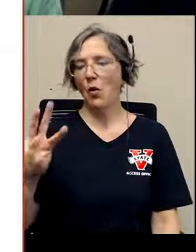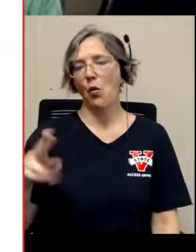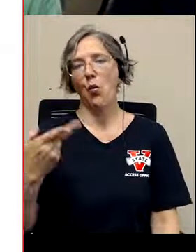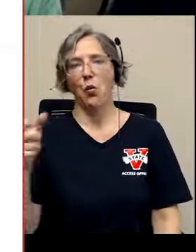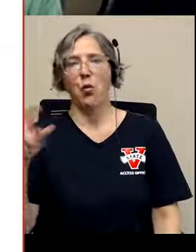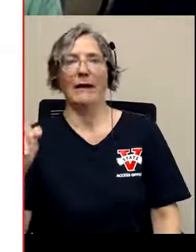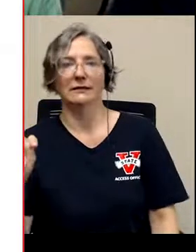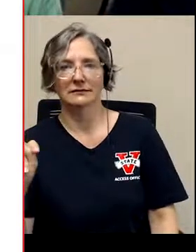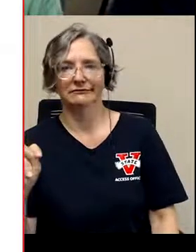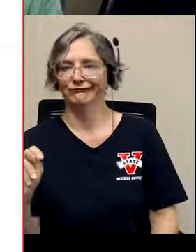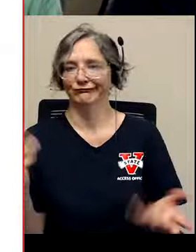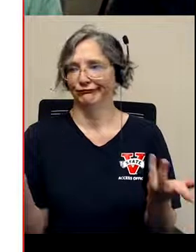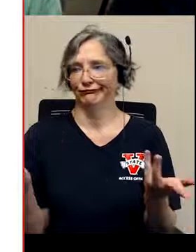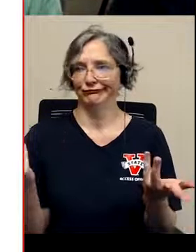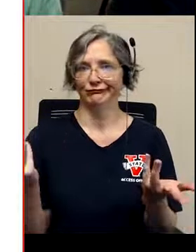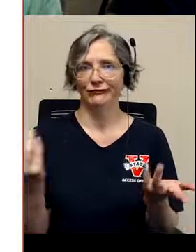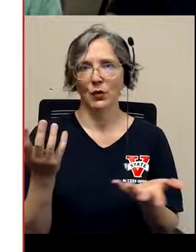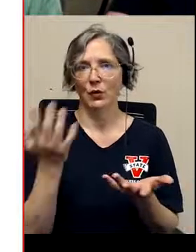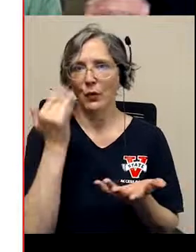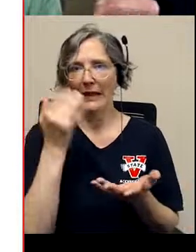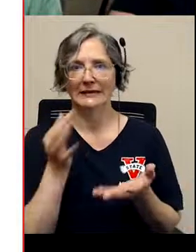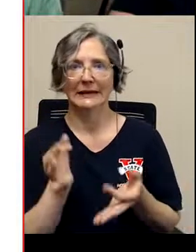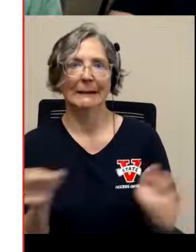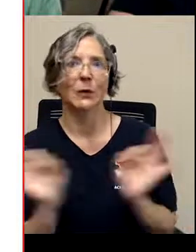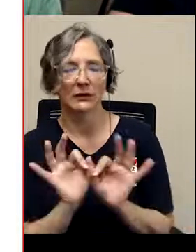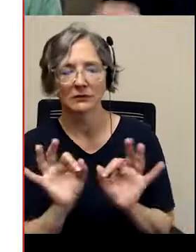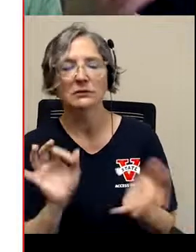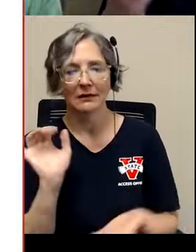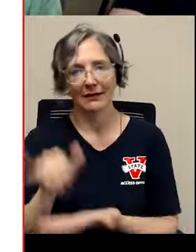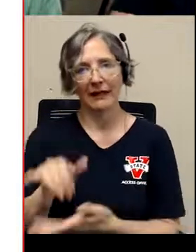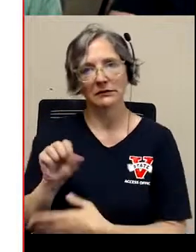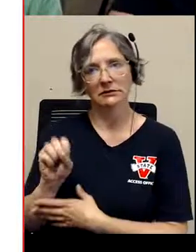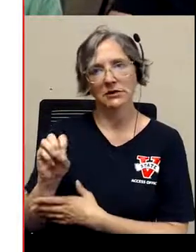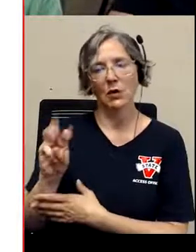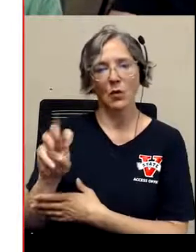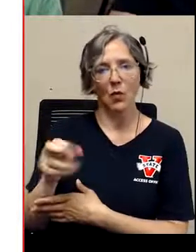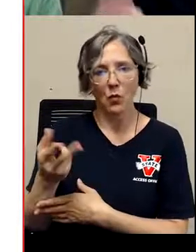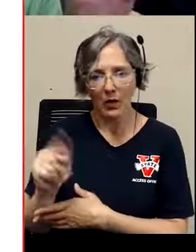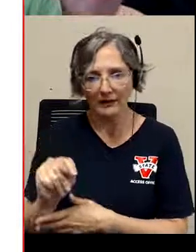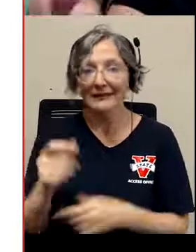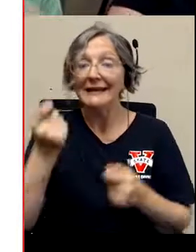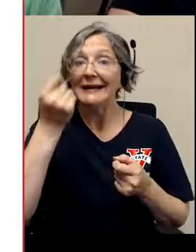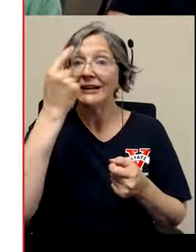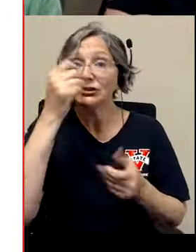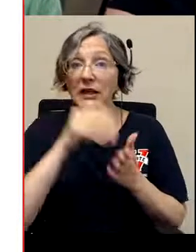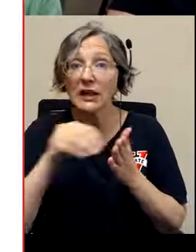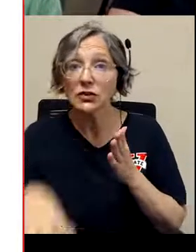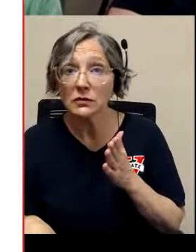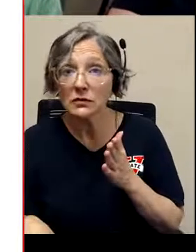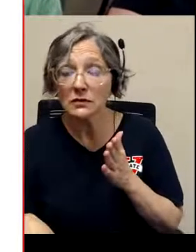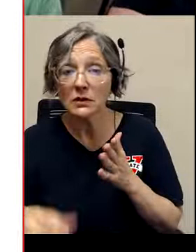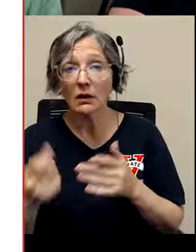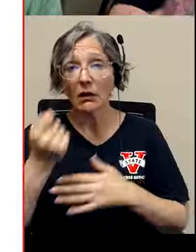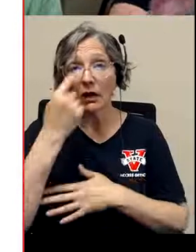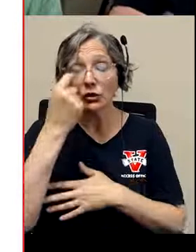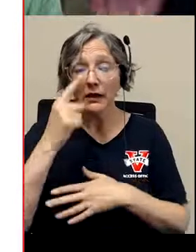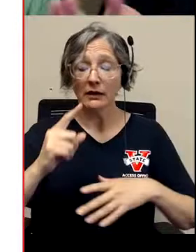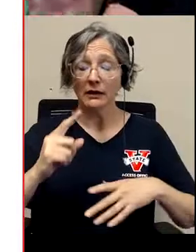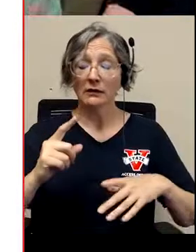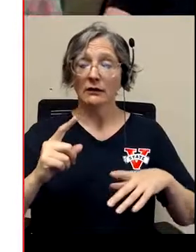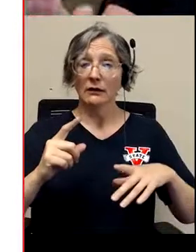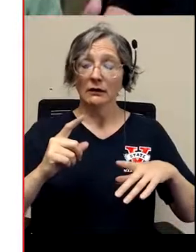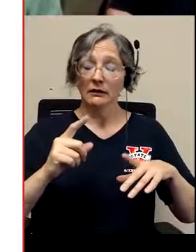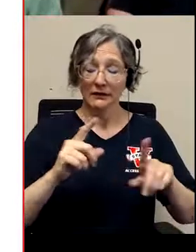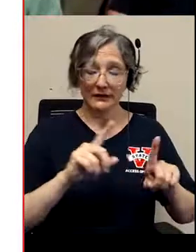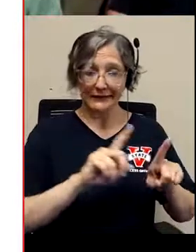a myriad of research that the idea of understanding students and differentiating, whether it's by